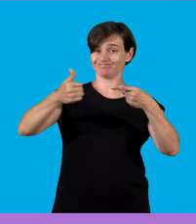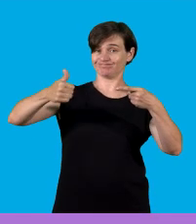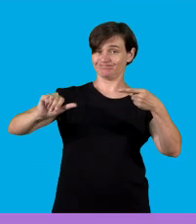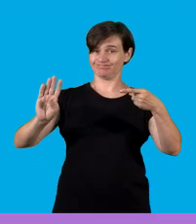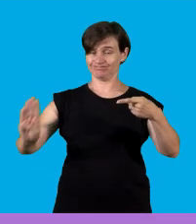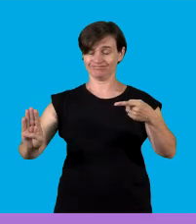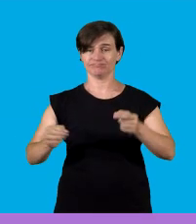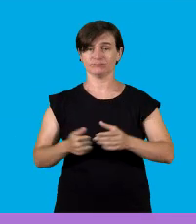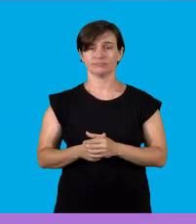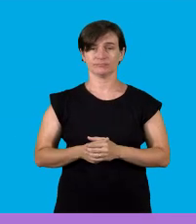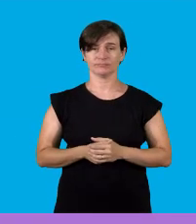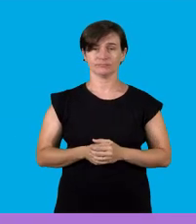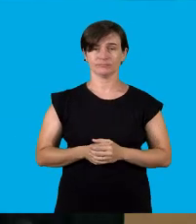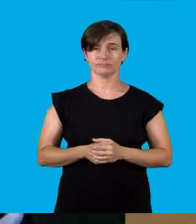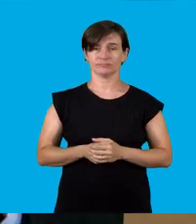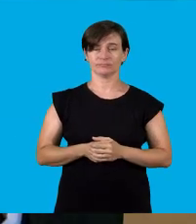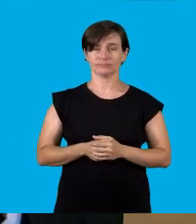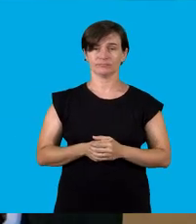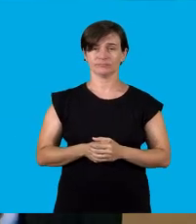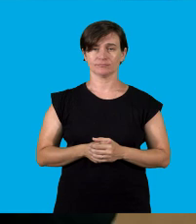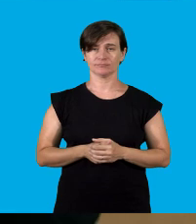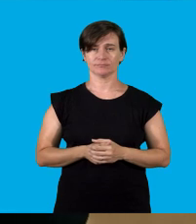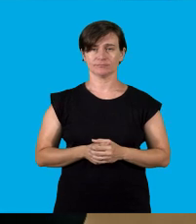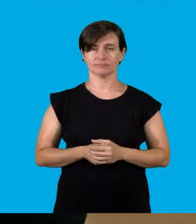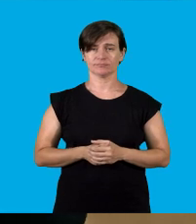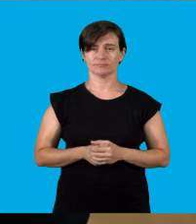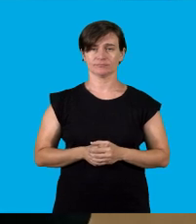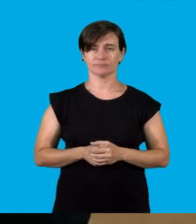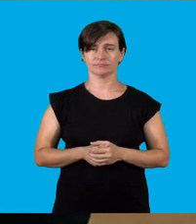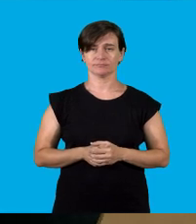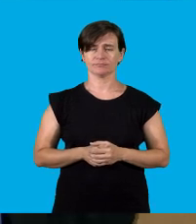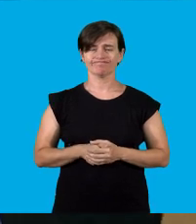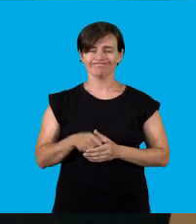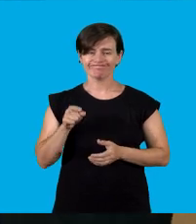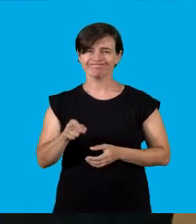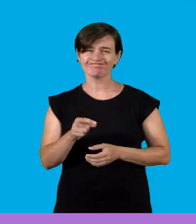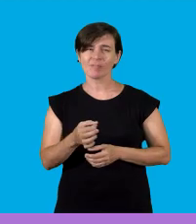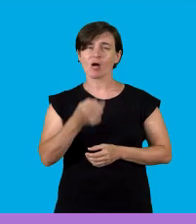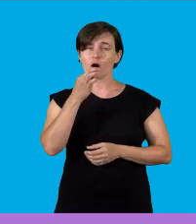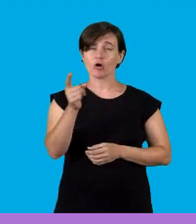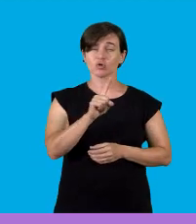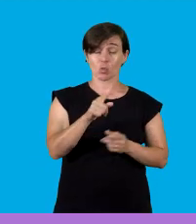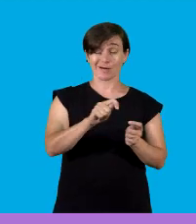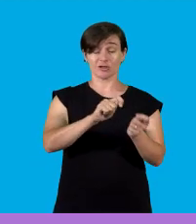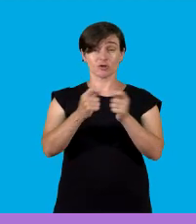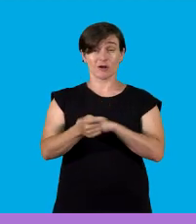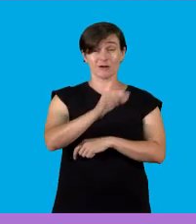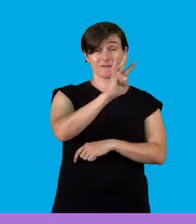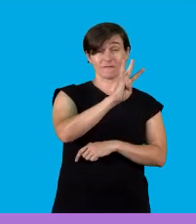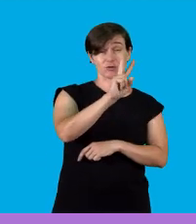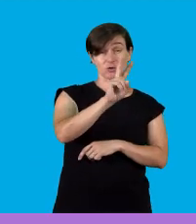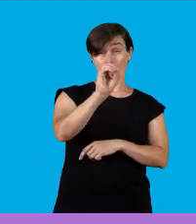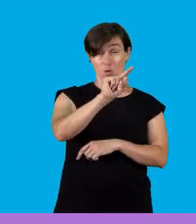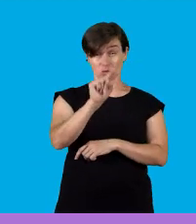next question. In our second question, right, we are saying here, convert 42 ounces,